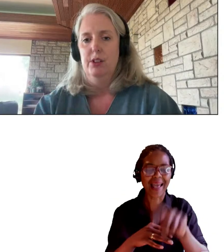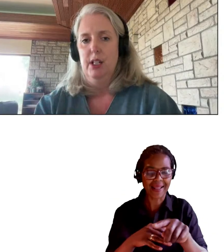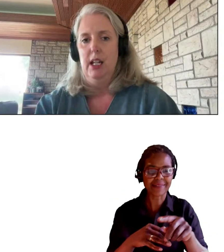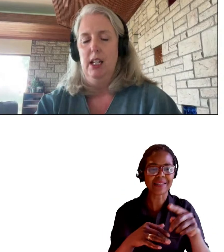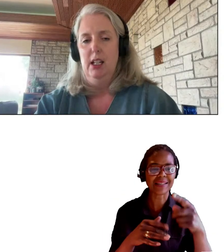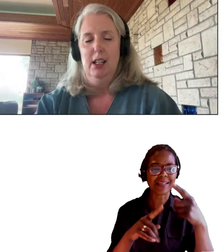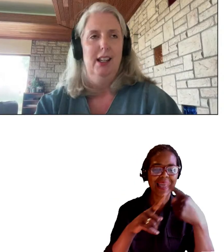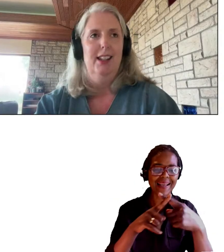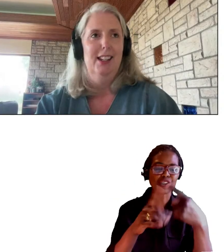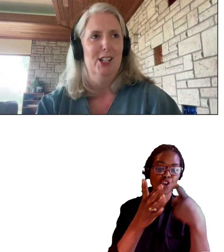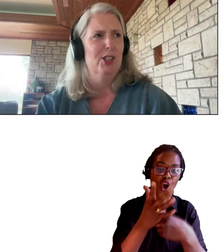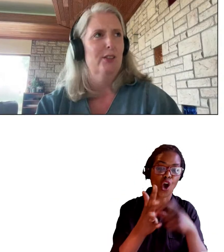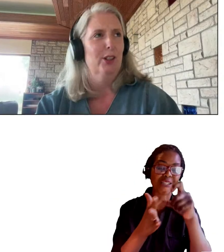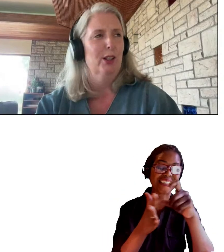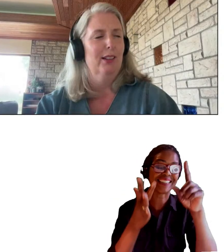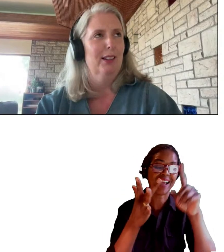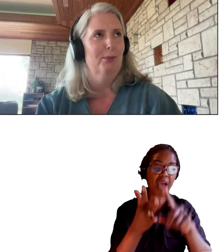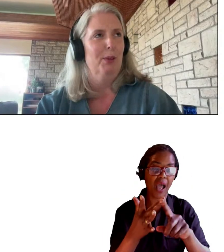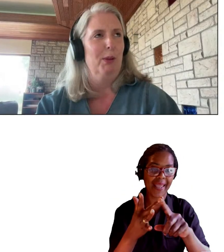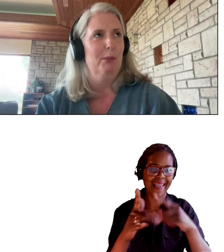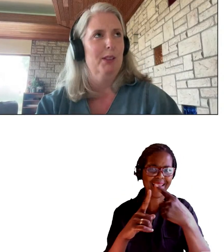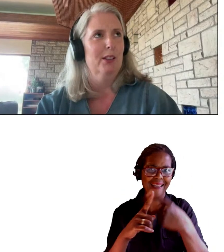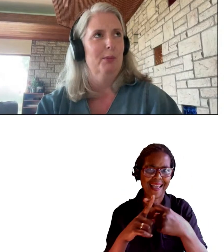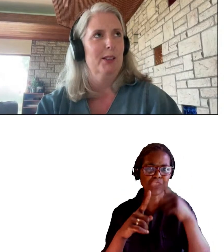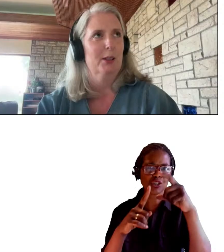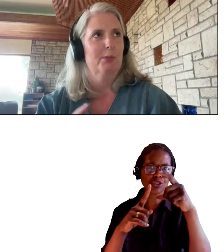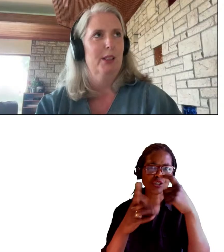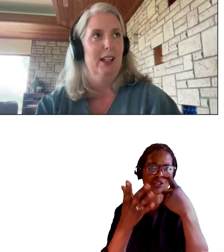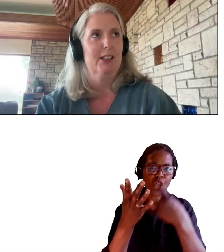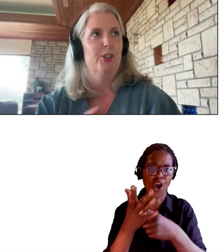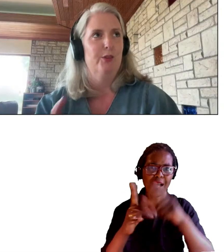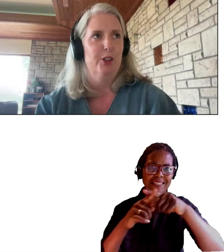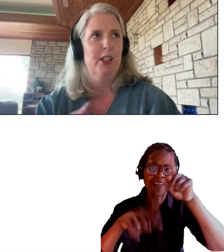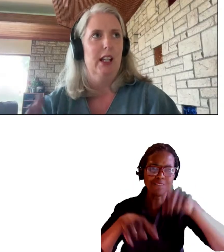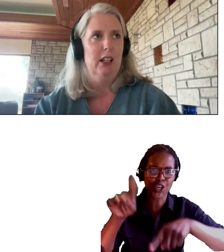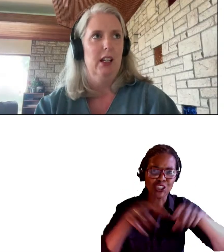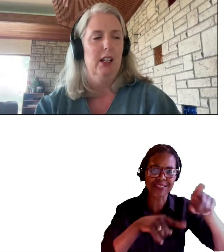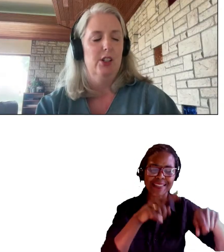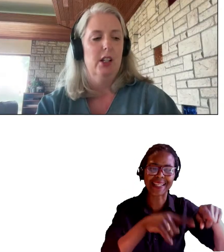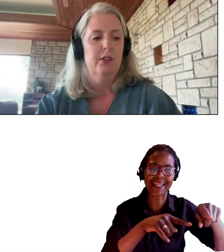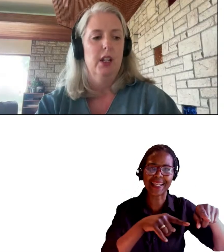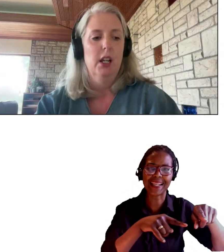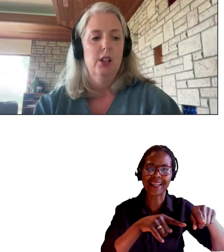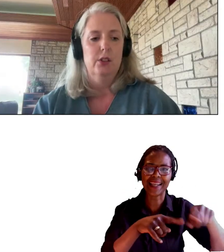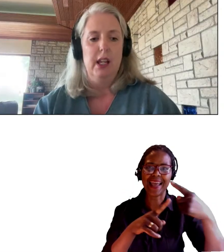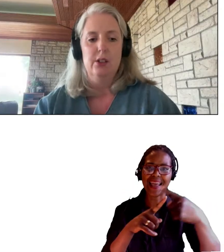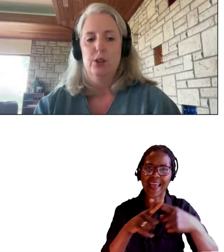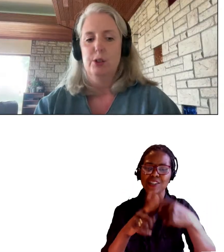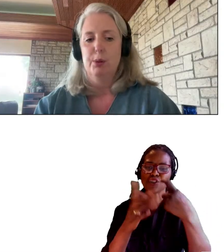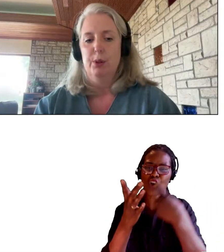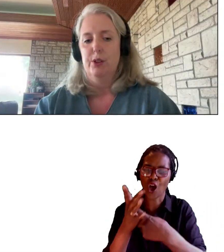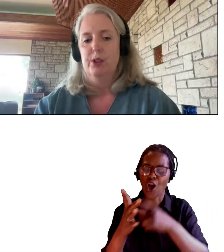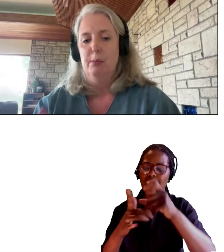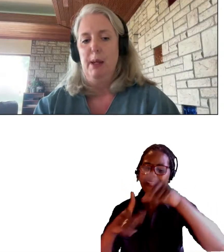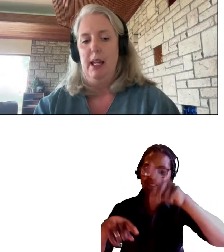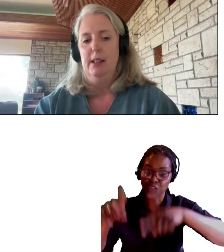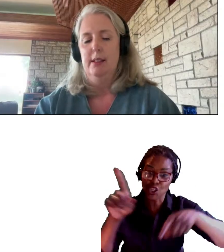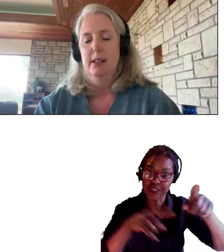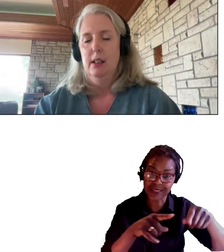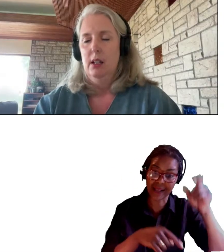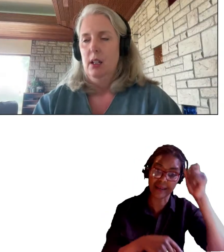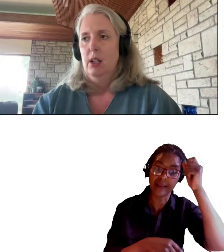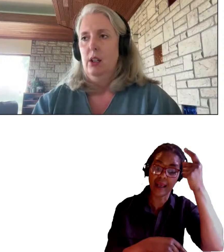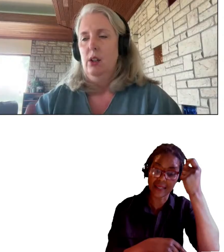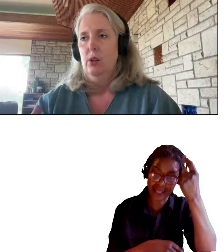XR Diversity Initiative. I'm getting myself mixed up. XR Diversity Initiative. So they sort of support us to